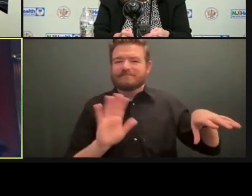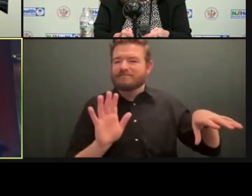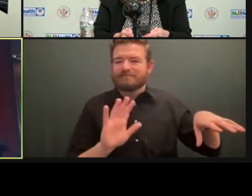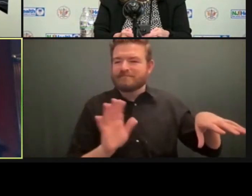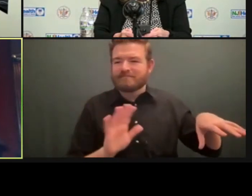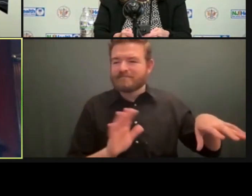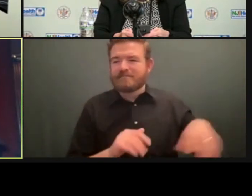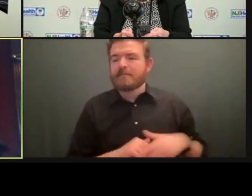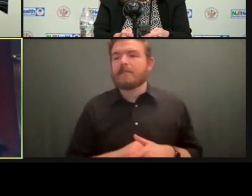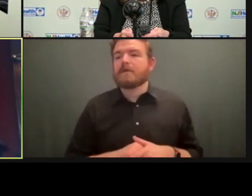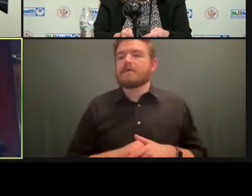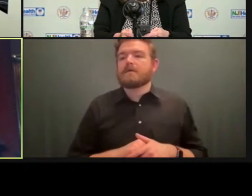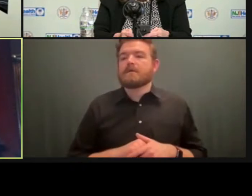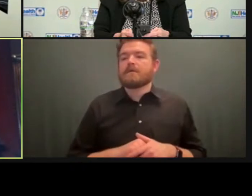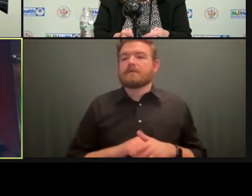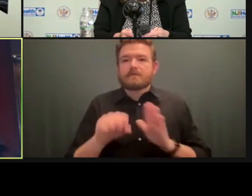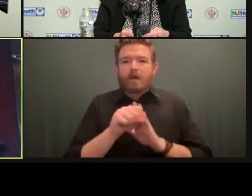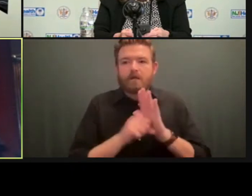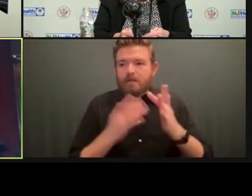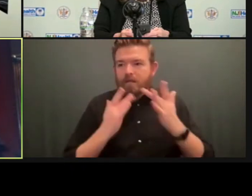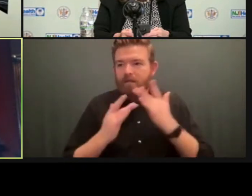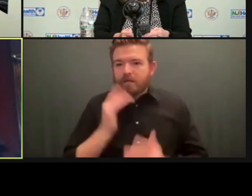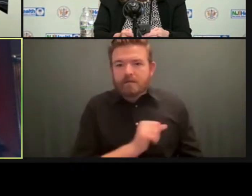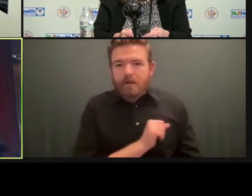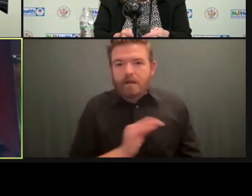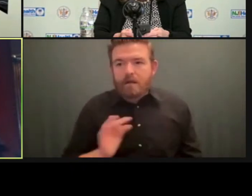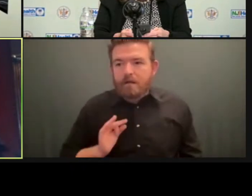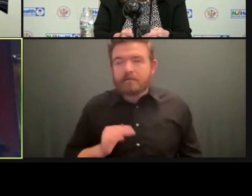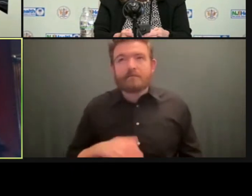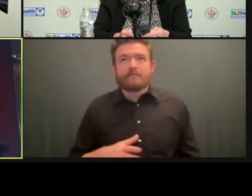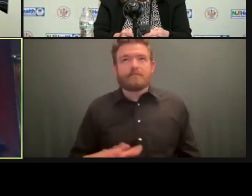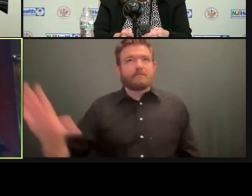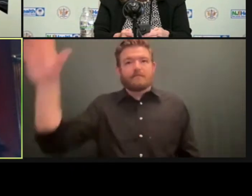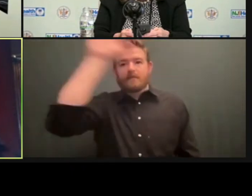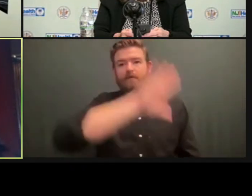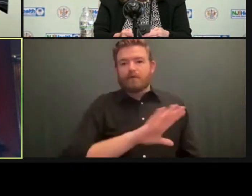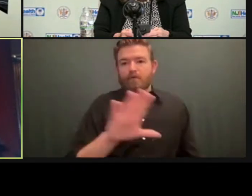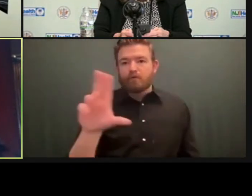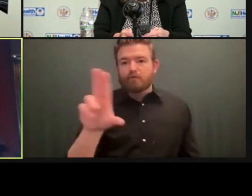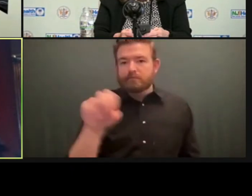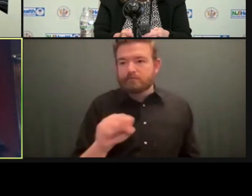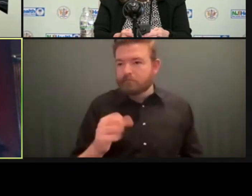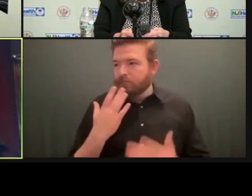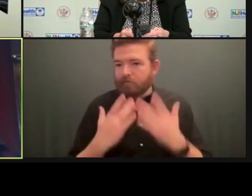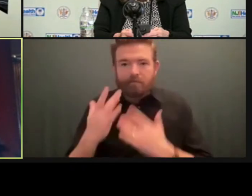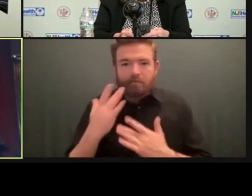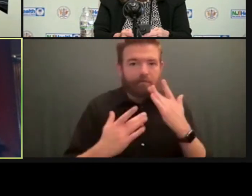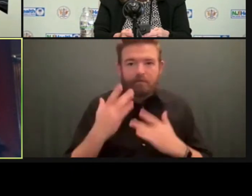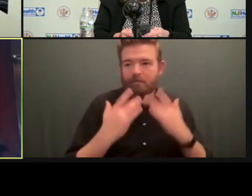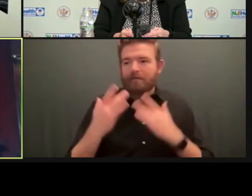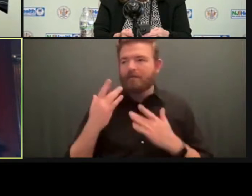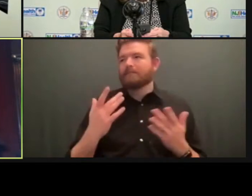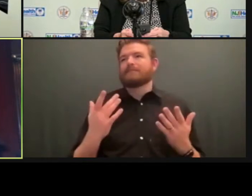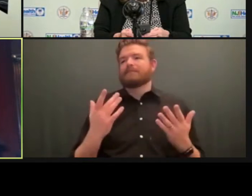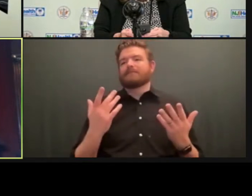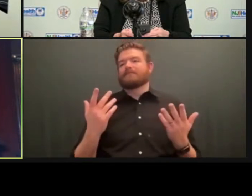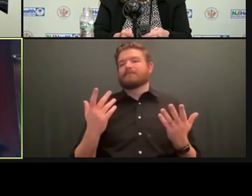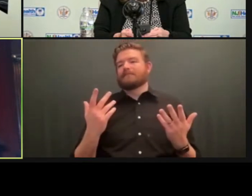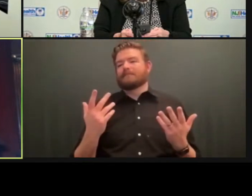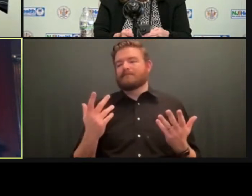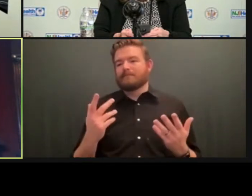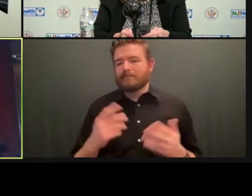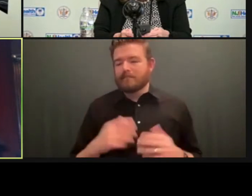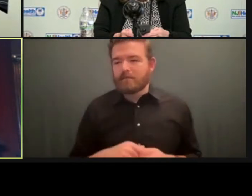nation. We are still pushing for those 10 strike teams of 15 members each, which would be able